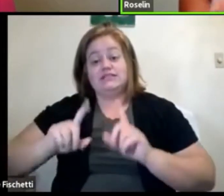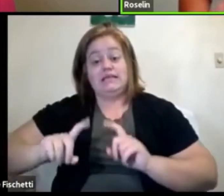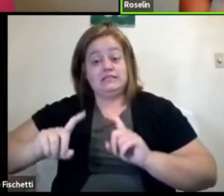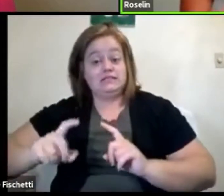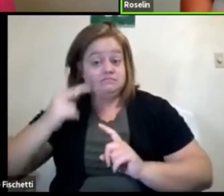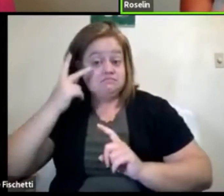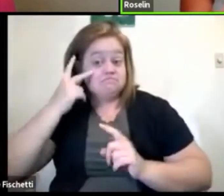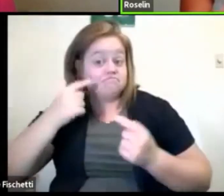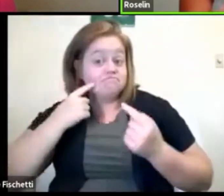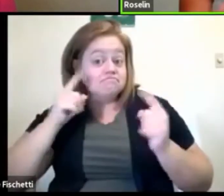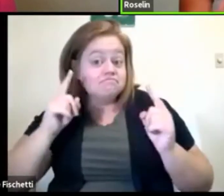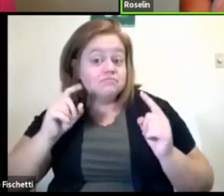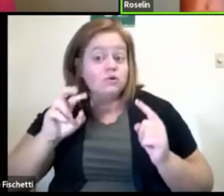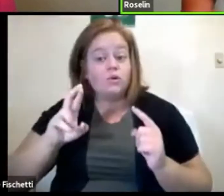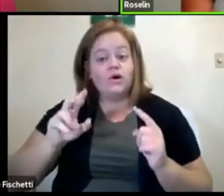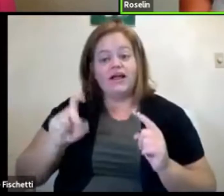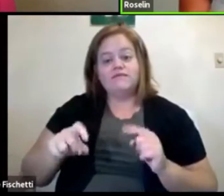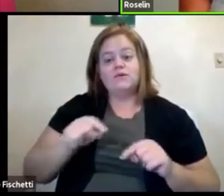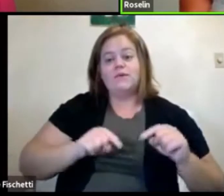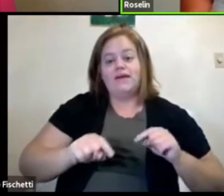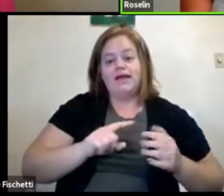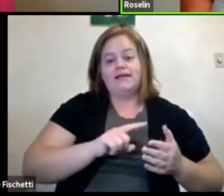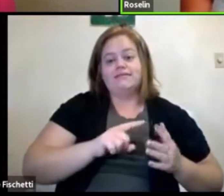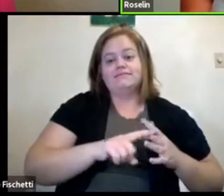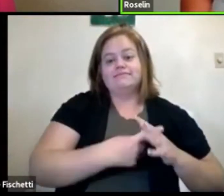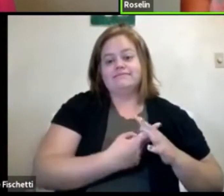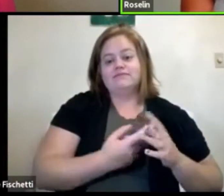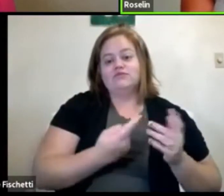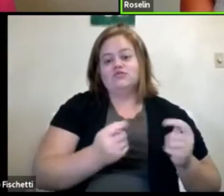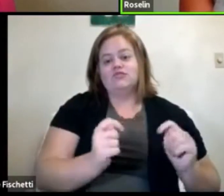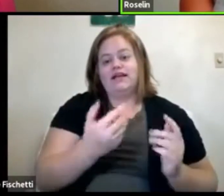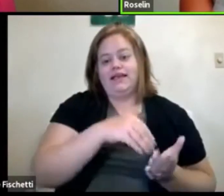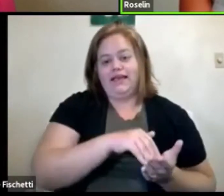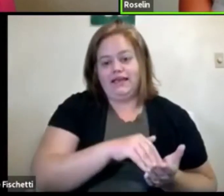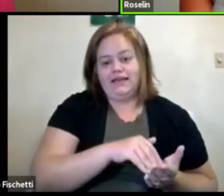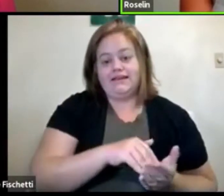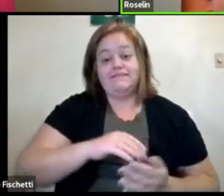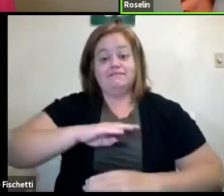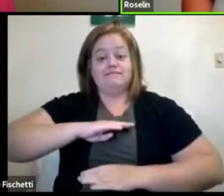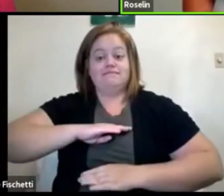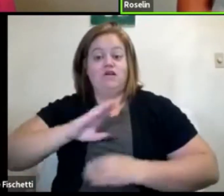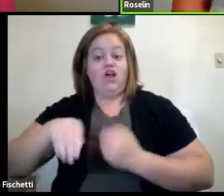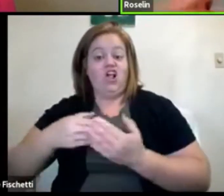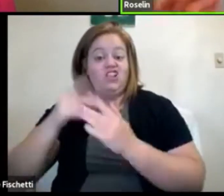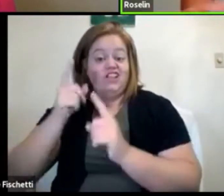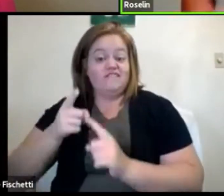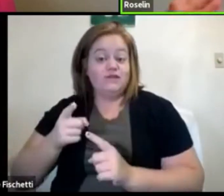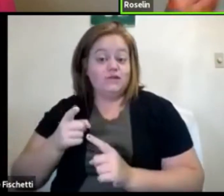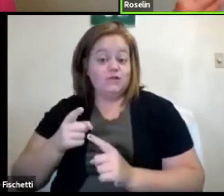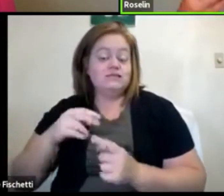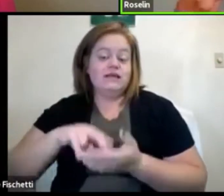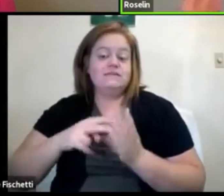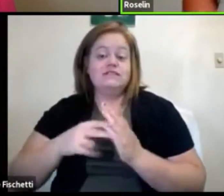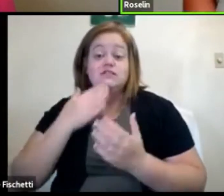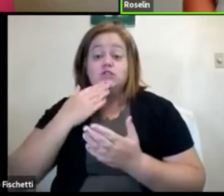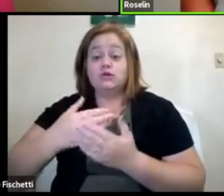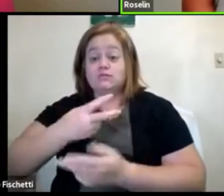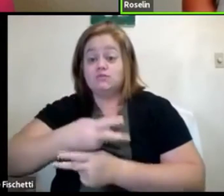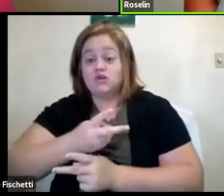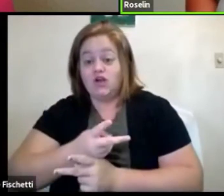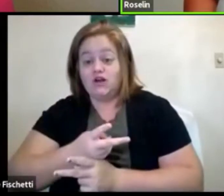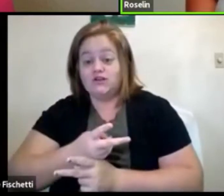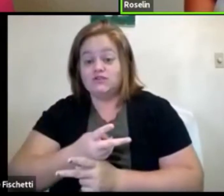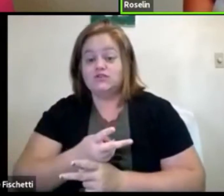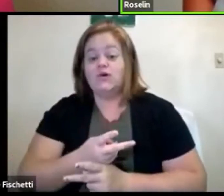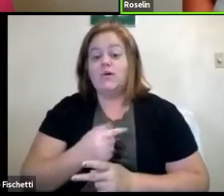not I have the product that I wanted and that is meeting the objectives. So I'm still doing that. I'm just not doing it completely